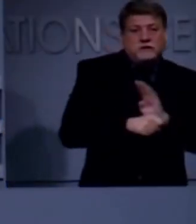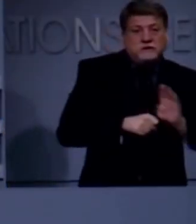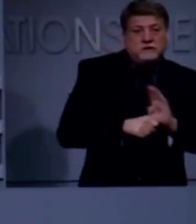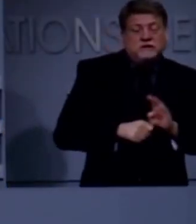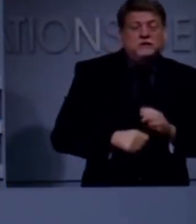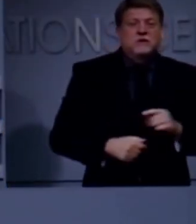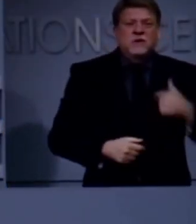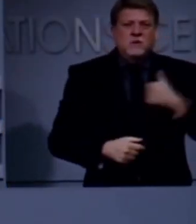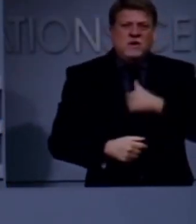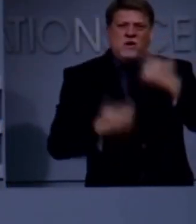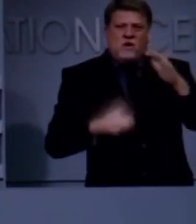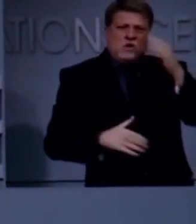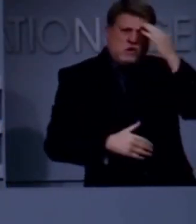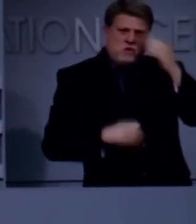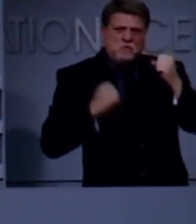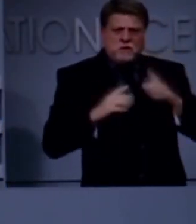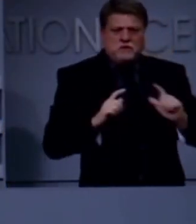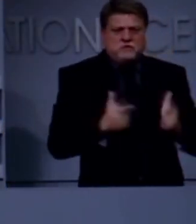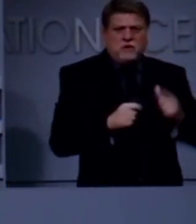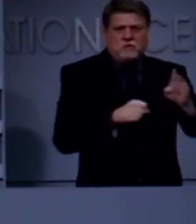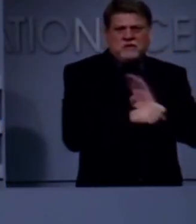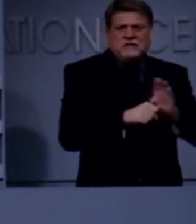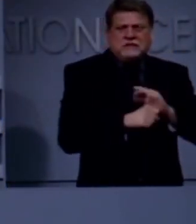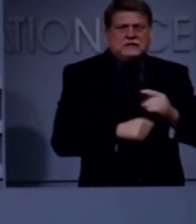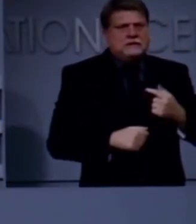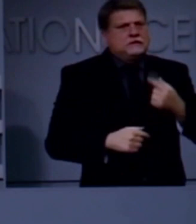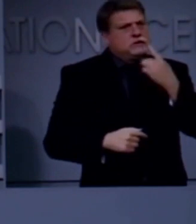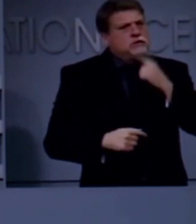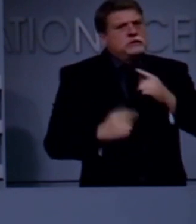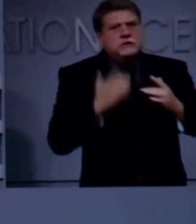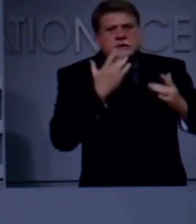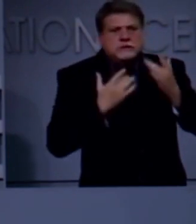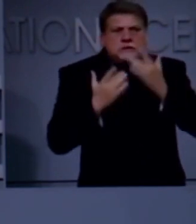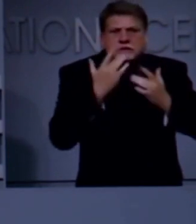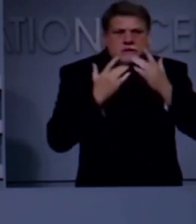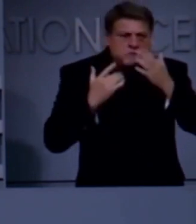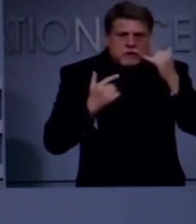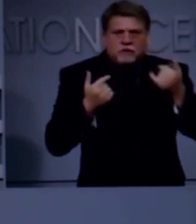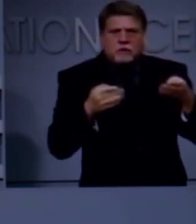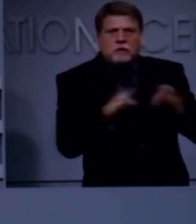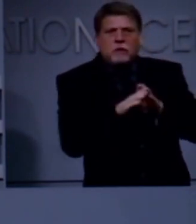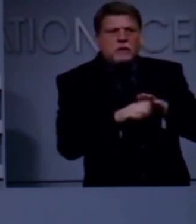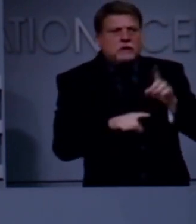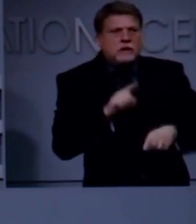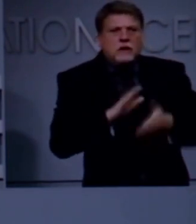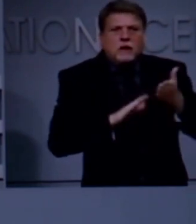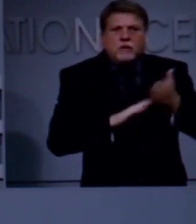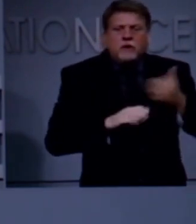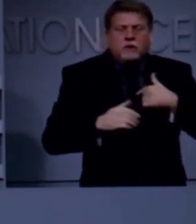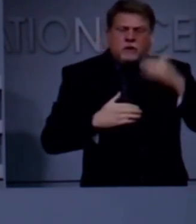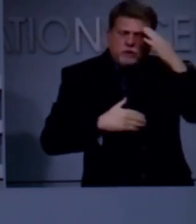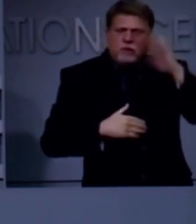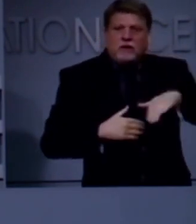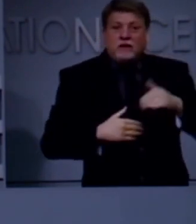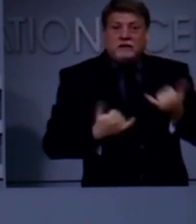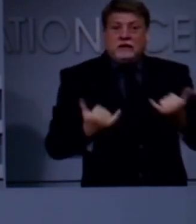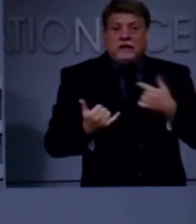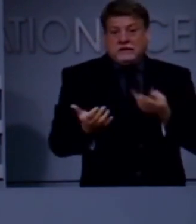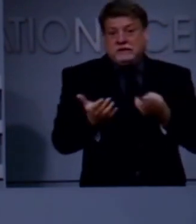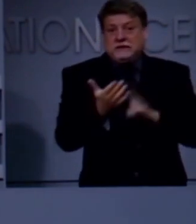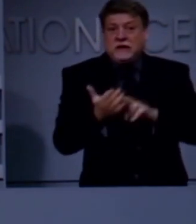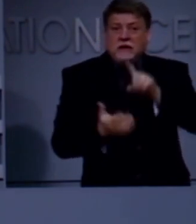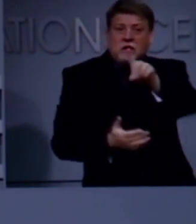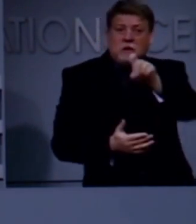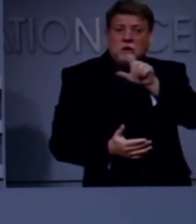the bills he signed today help small businesses that are the backbone of the community. Today I'll sign into law $125 million to help